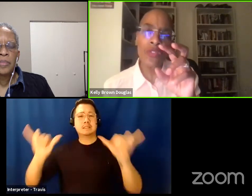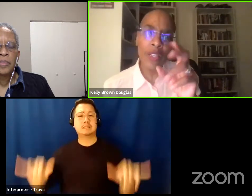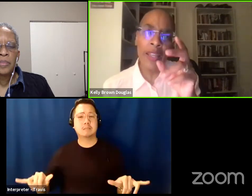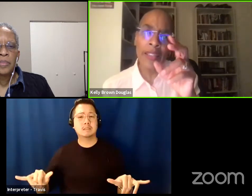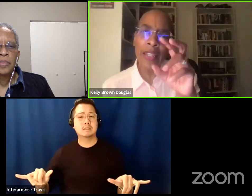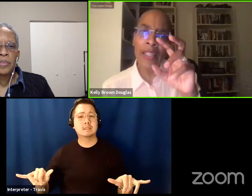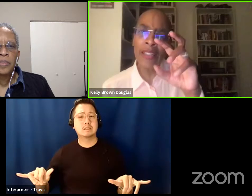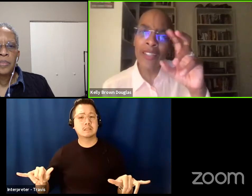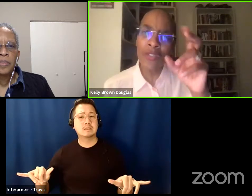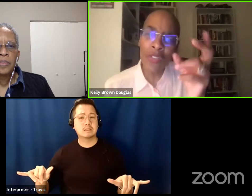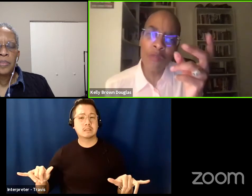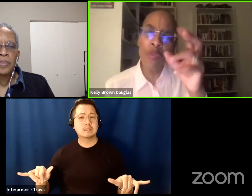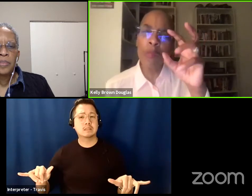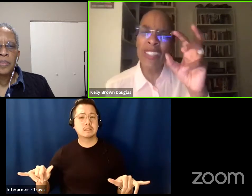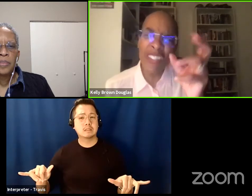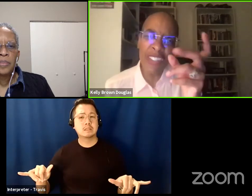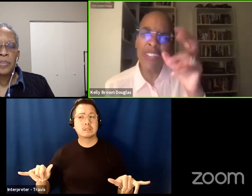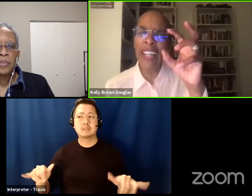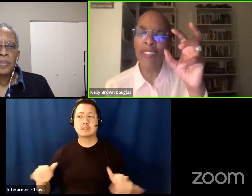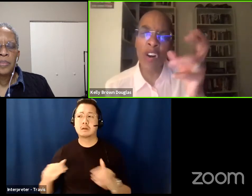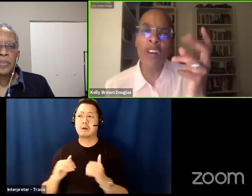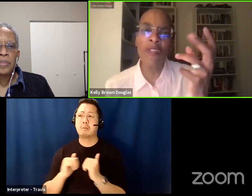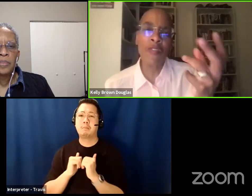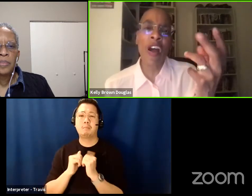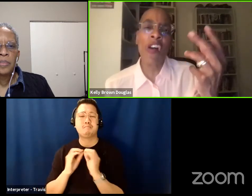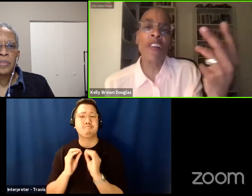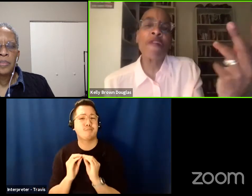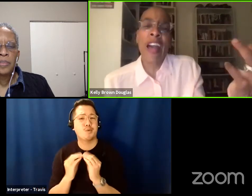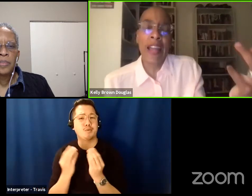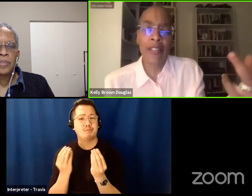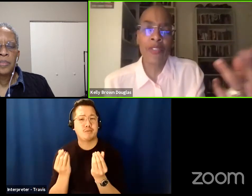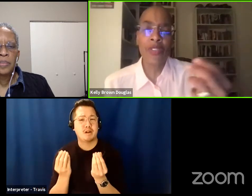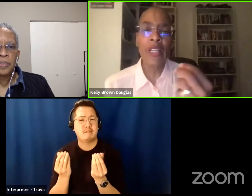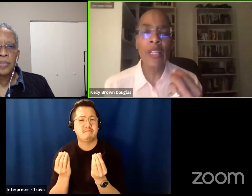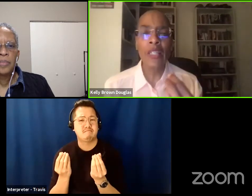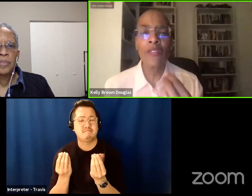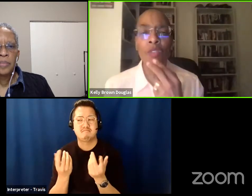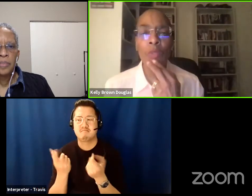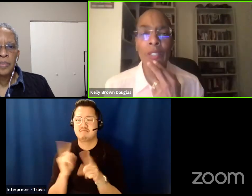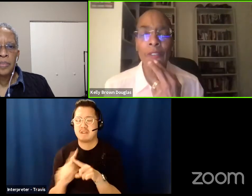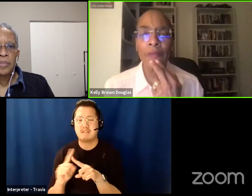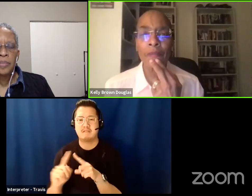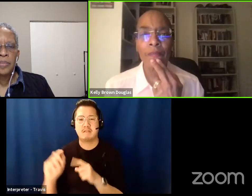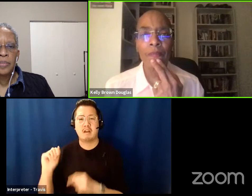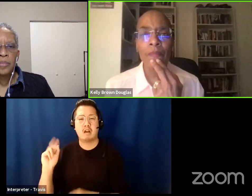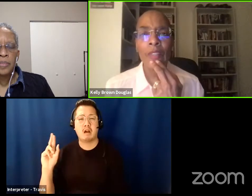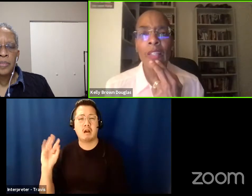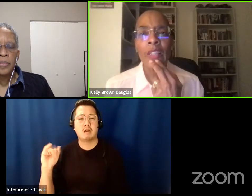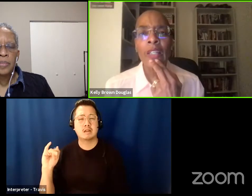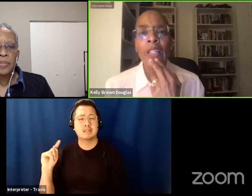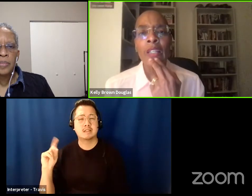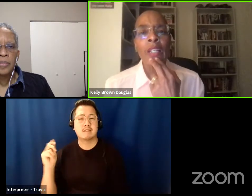ways and sort of more material kind of artifacts, if you will.